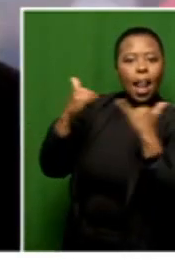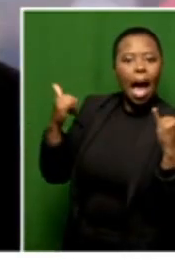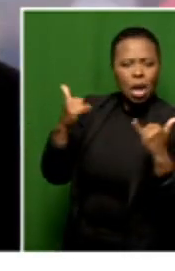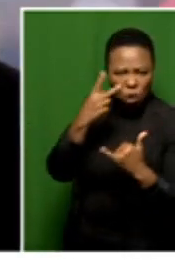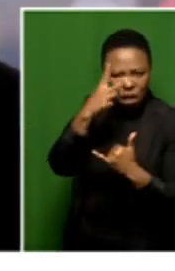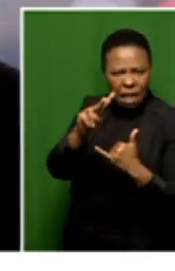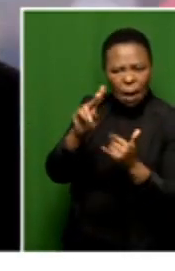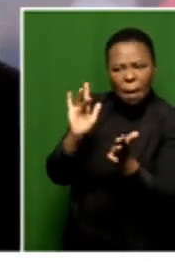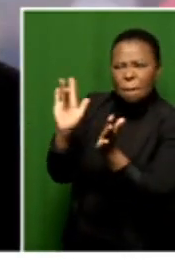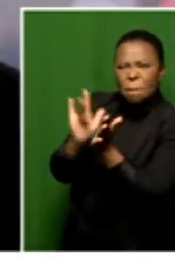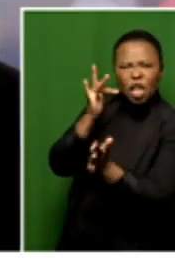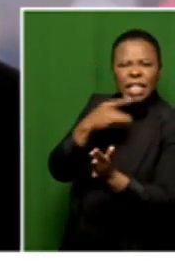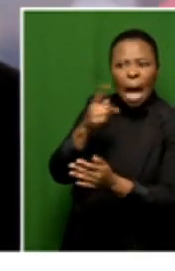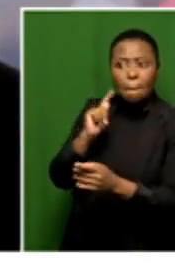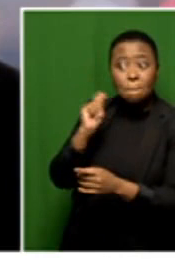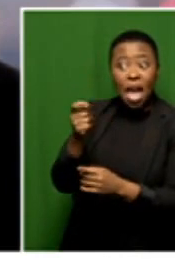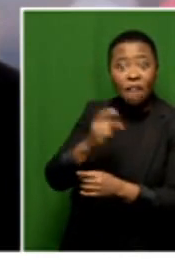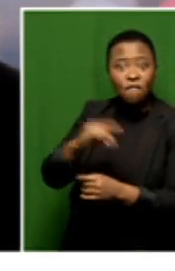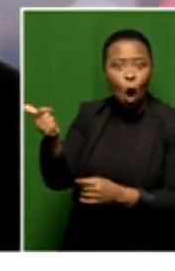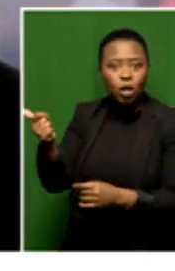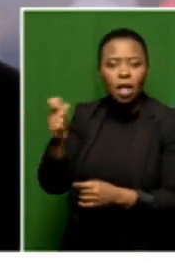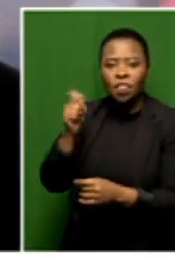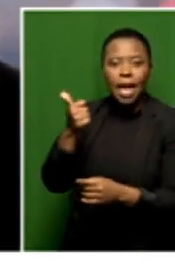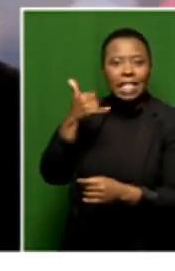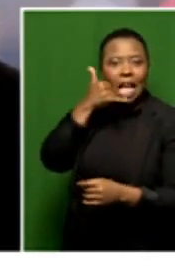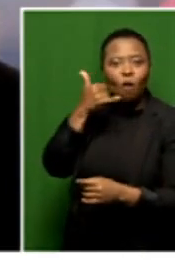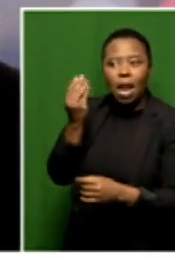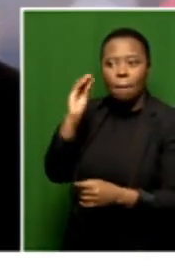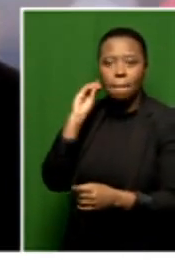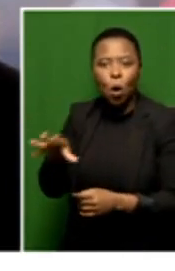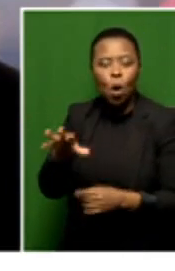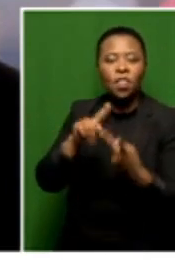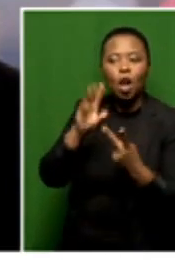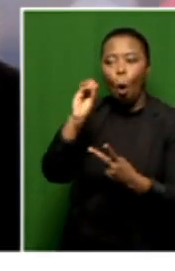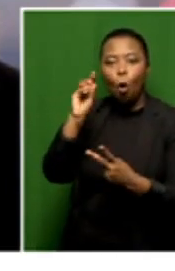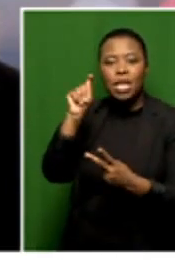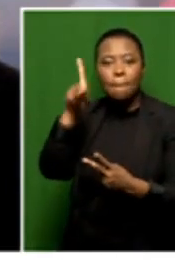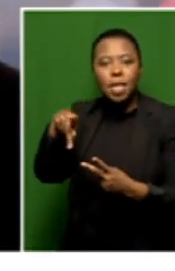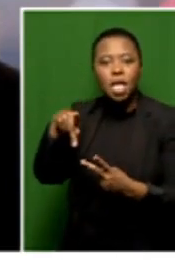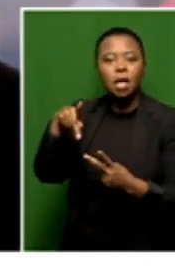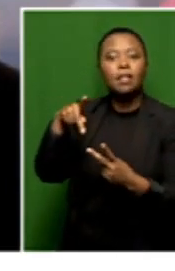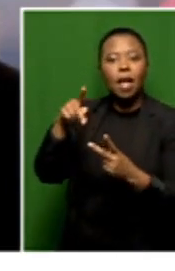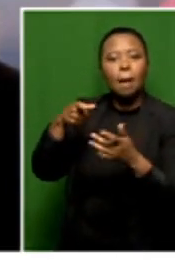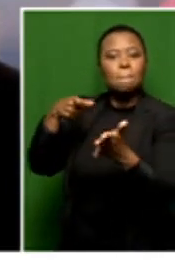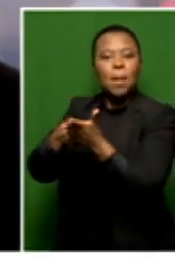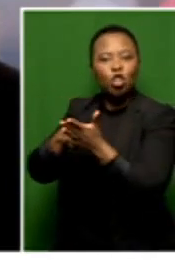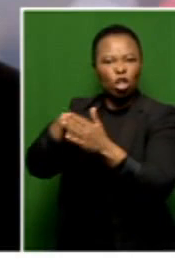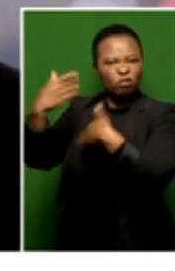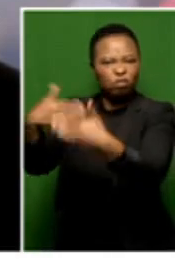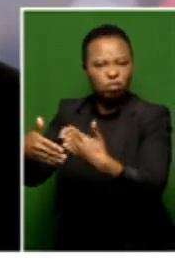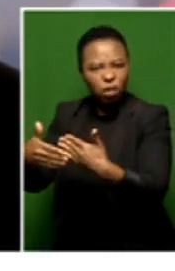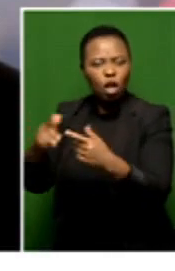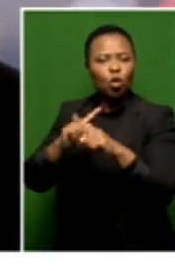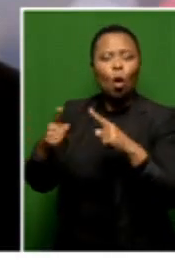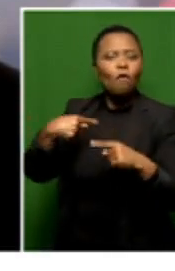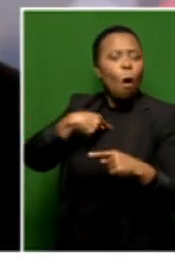seen it, where the page, I think it says pay fast, and then you put in your cell phone number, they send you the OTP, and then you can continue with the purchase. For those